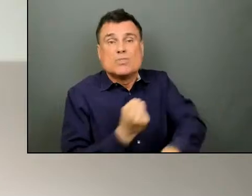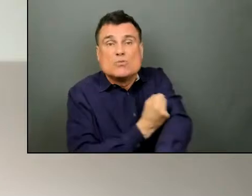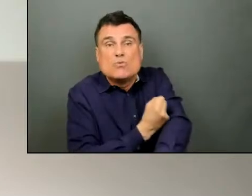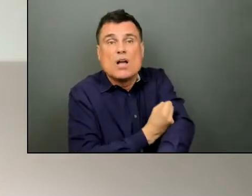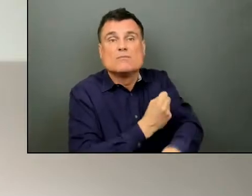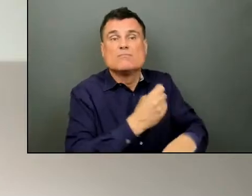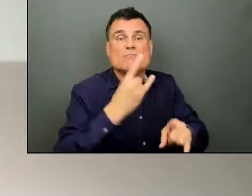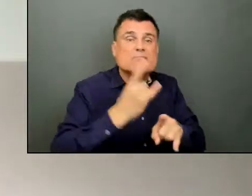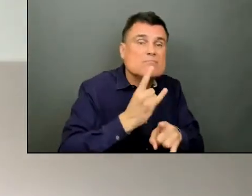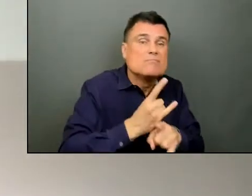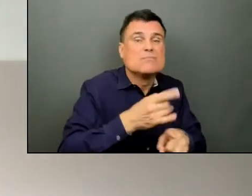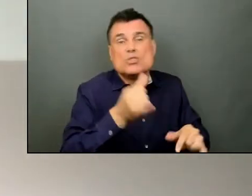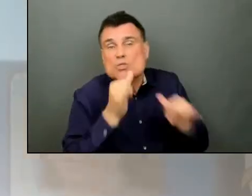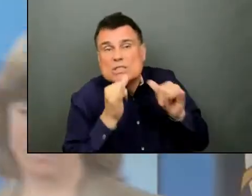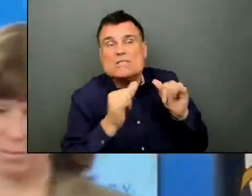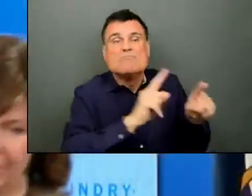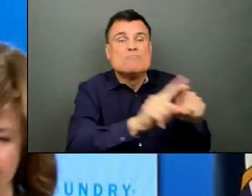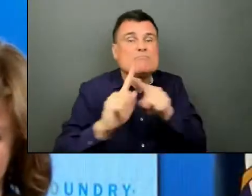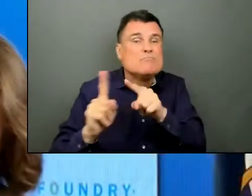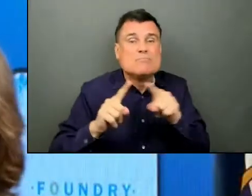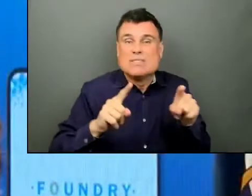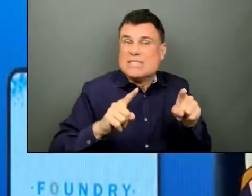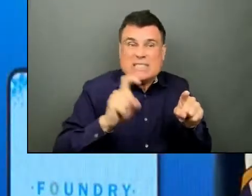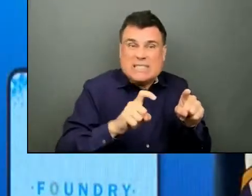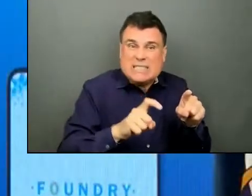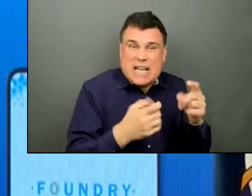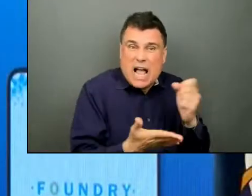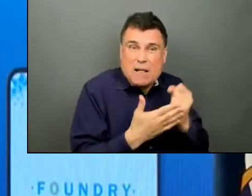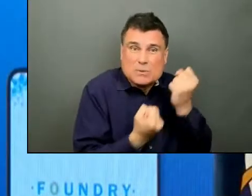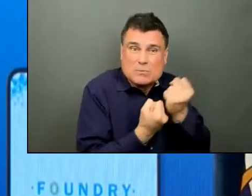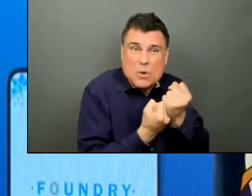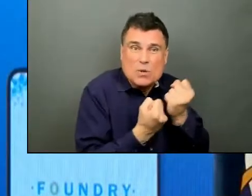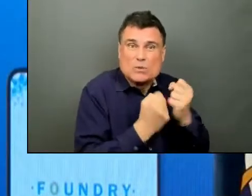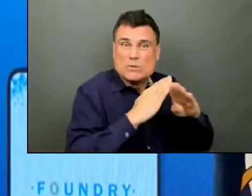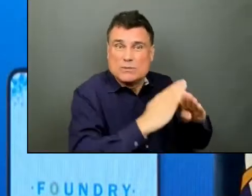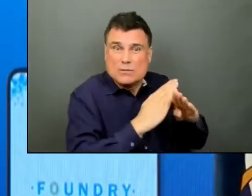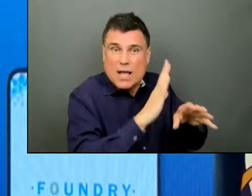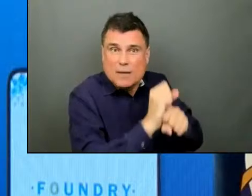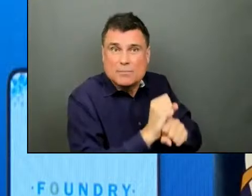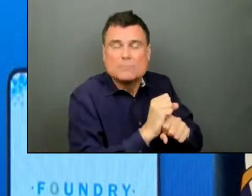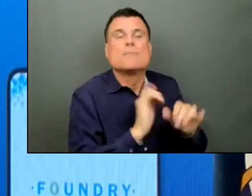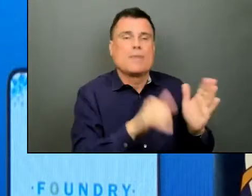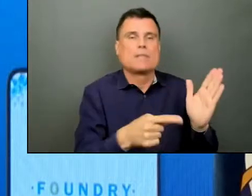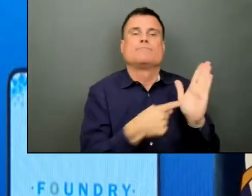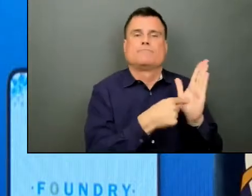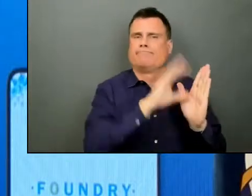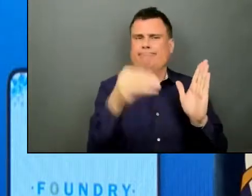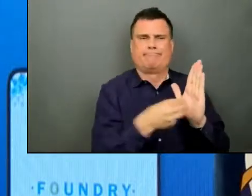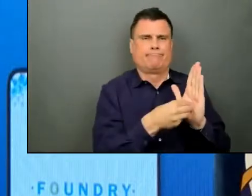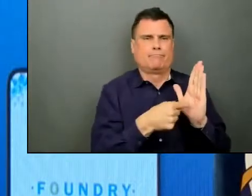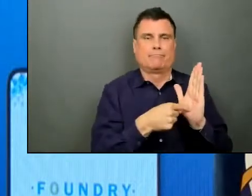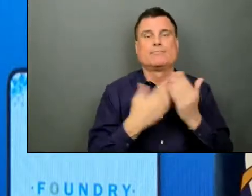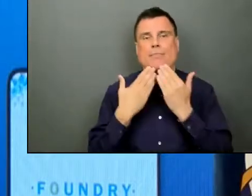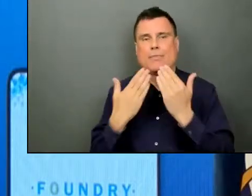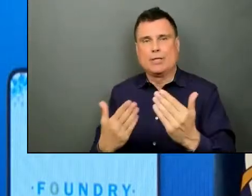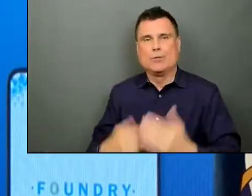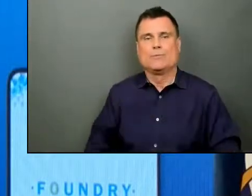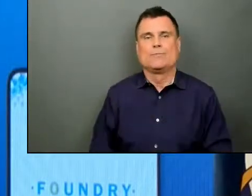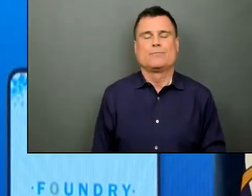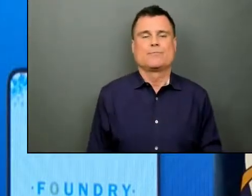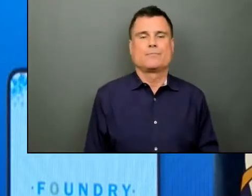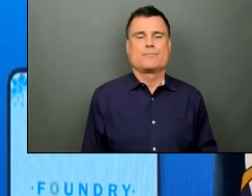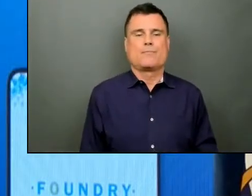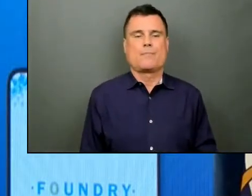Malcolmson. Back to you. Thank you so much, Steve. We're now going to turn